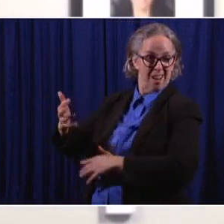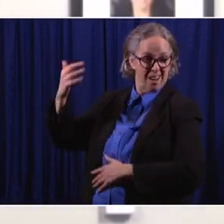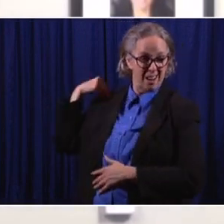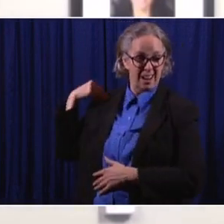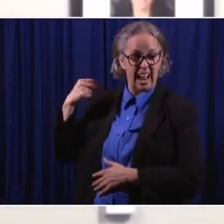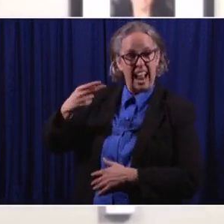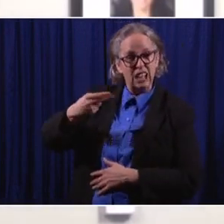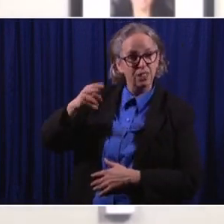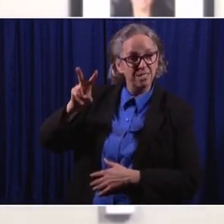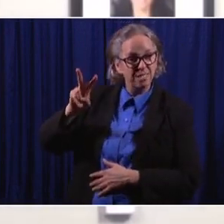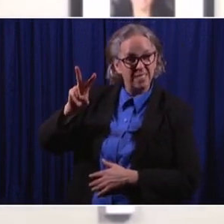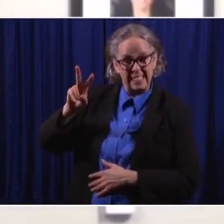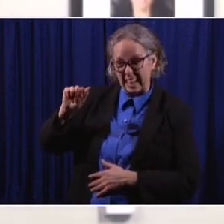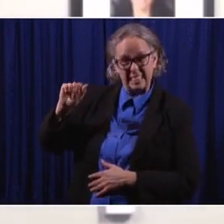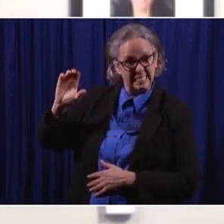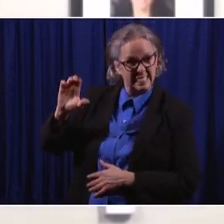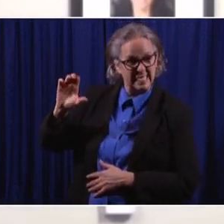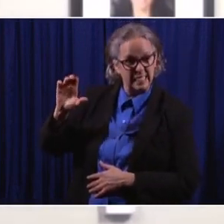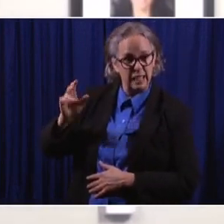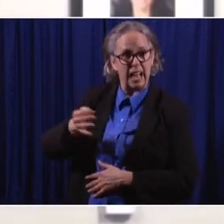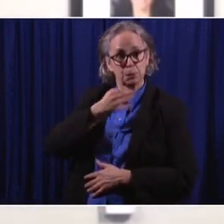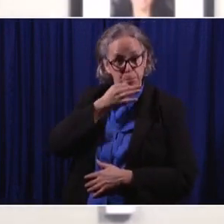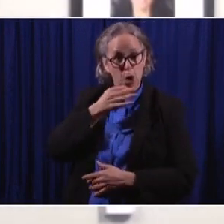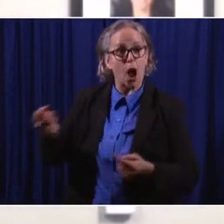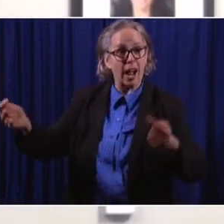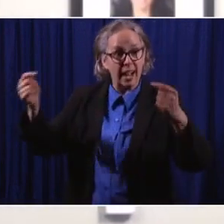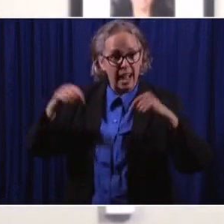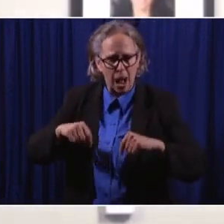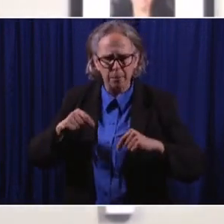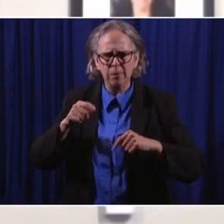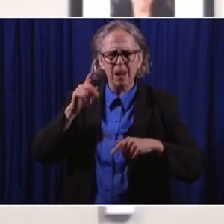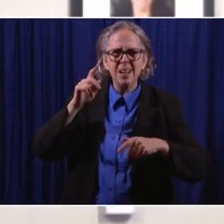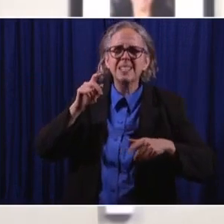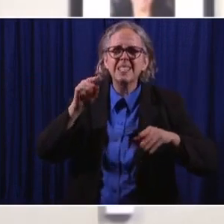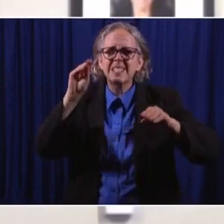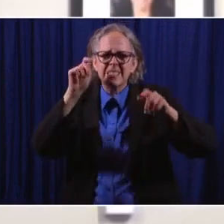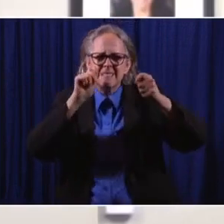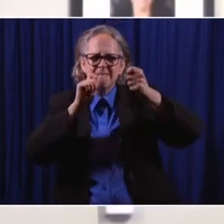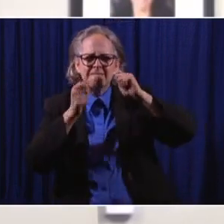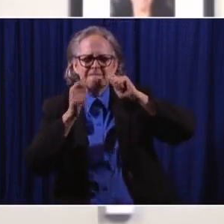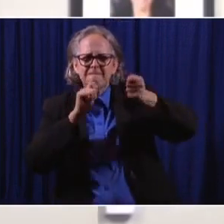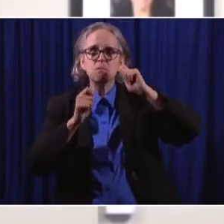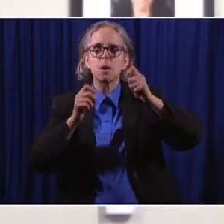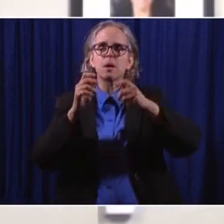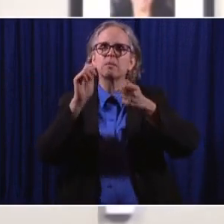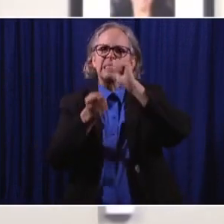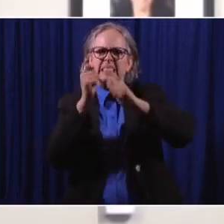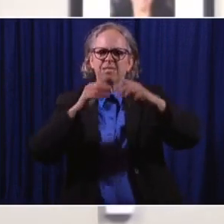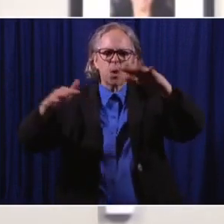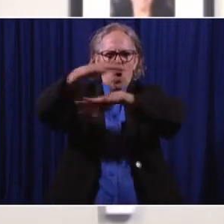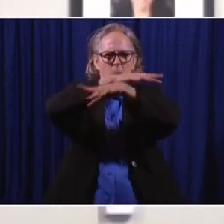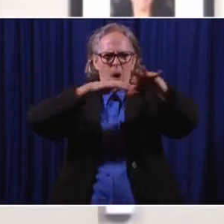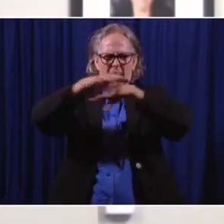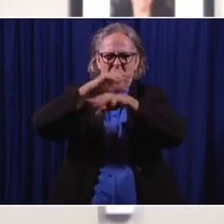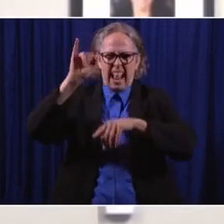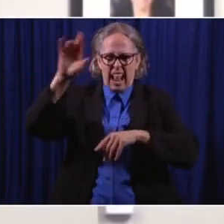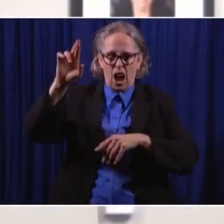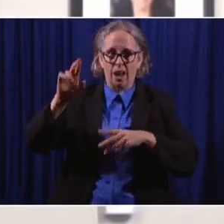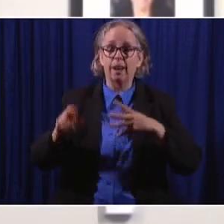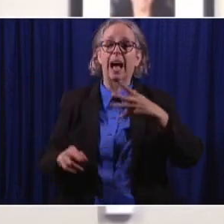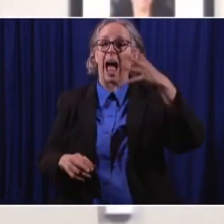started changing the air circulation between the fresh air outside and the recirculation to have